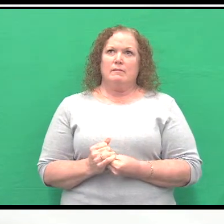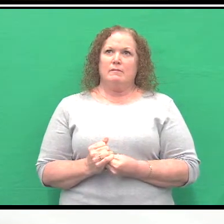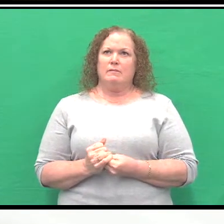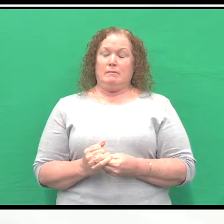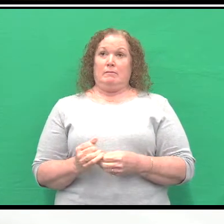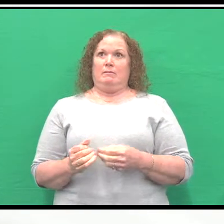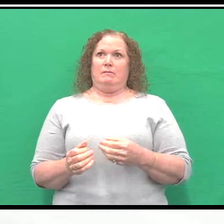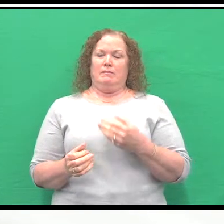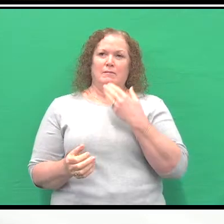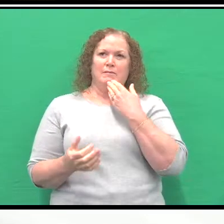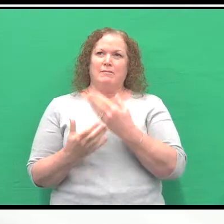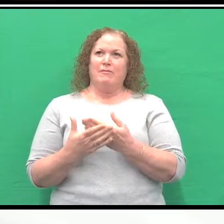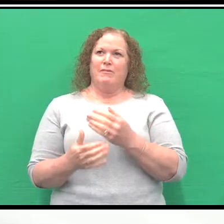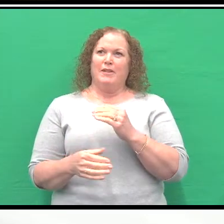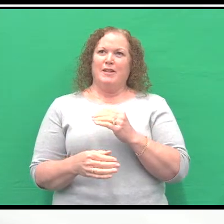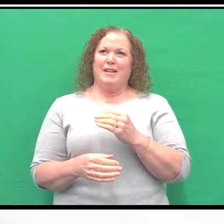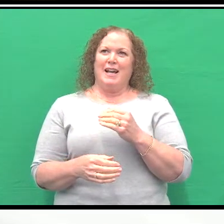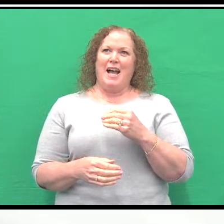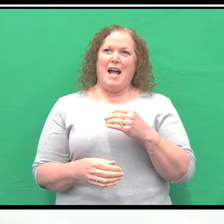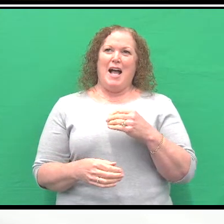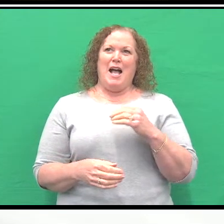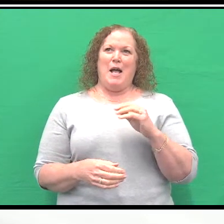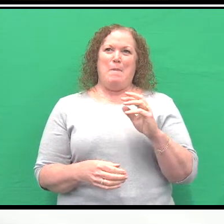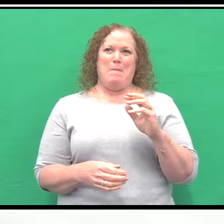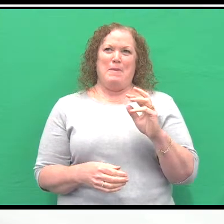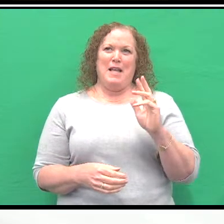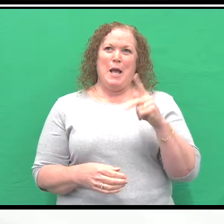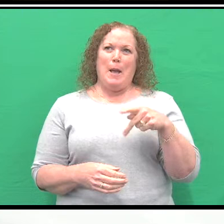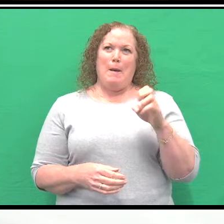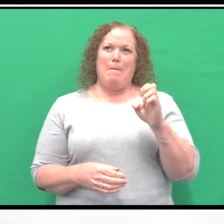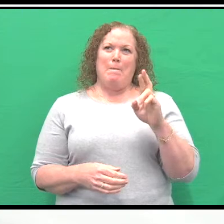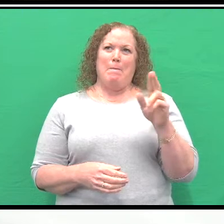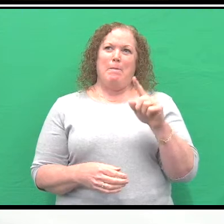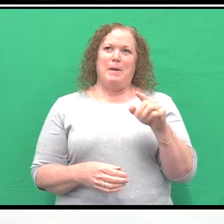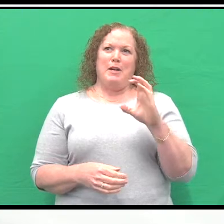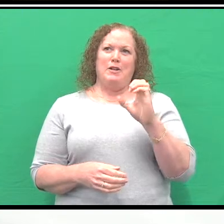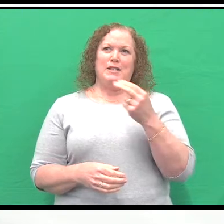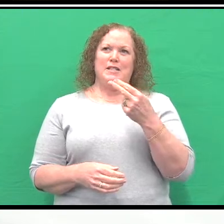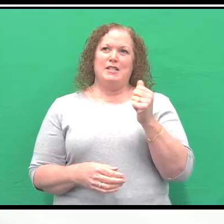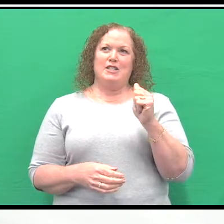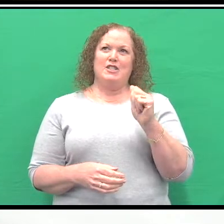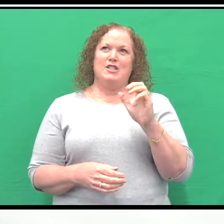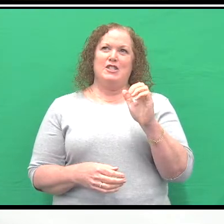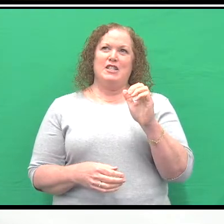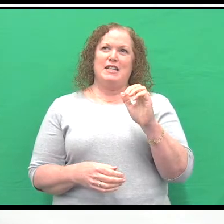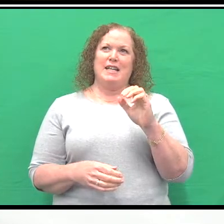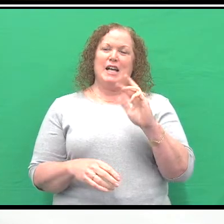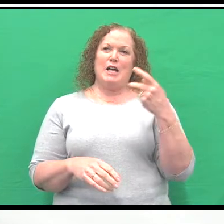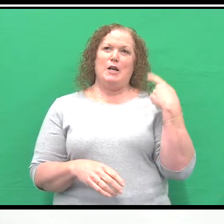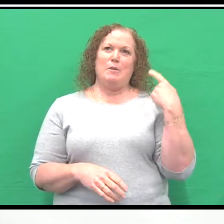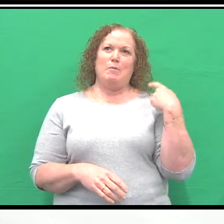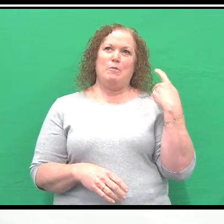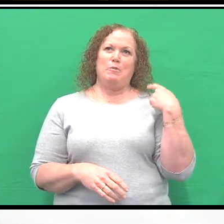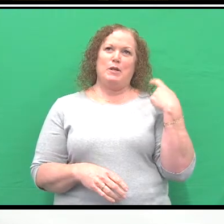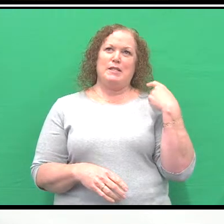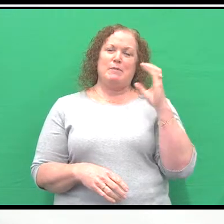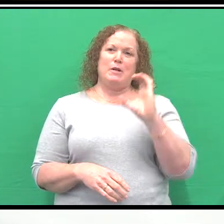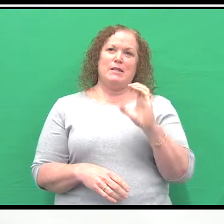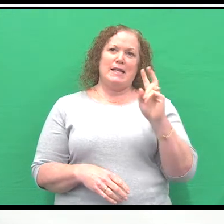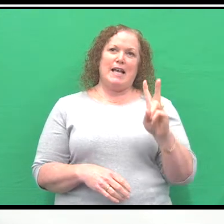Good evening. I'm Juanita Perez-Chica, principal here at Cielo Vista Charter School located in beautiful Palm